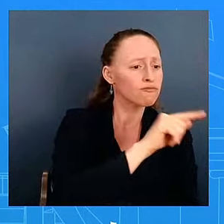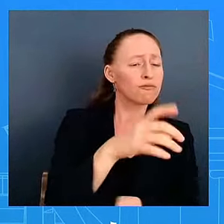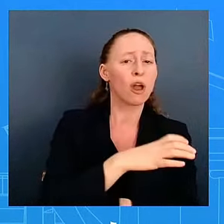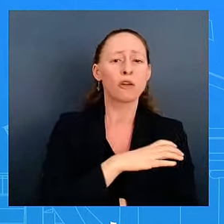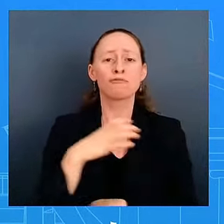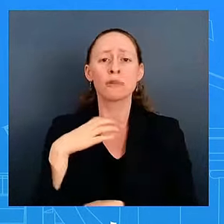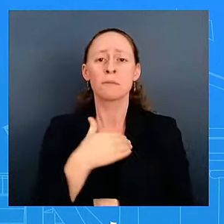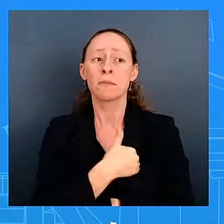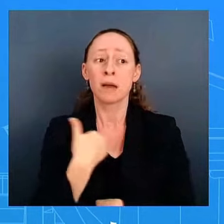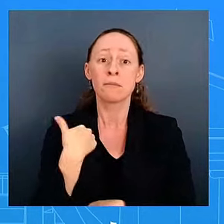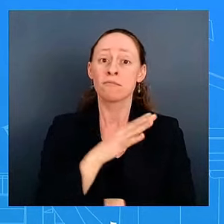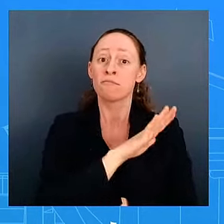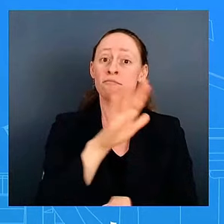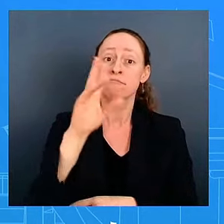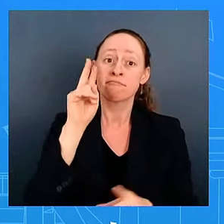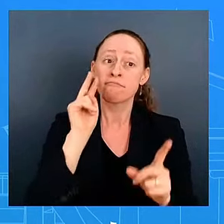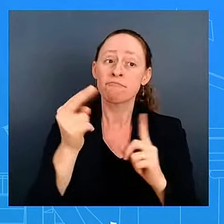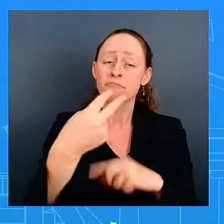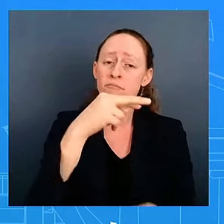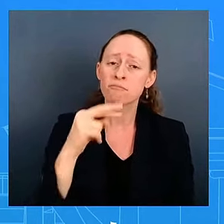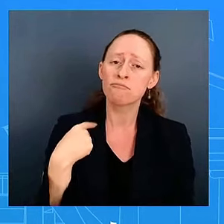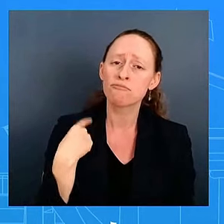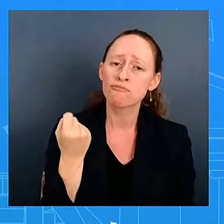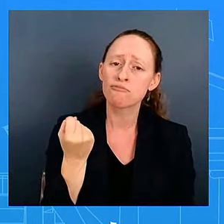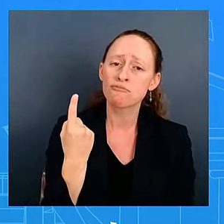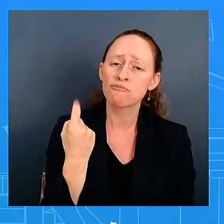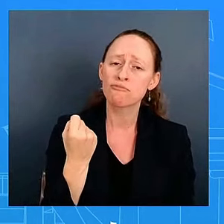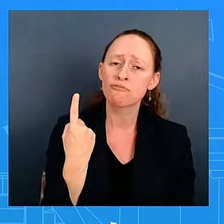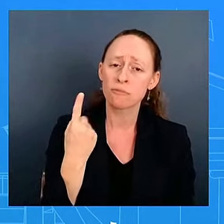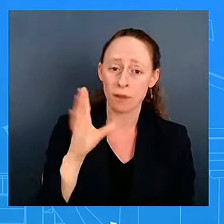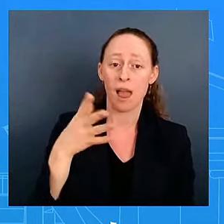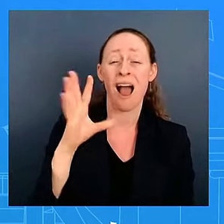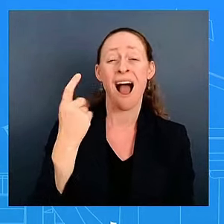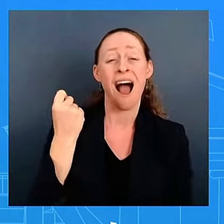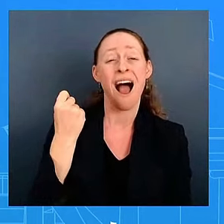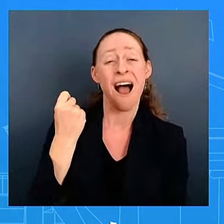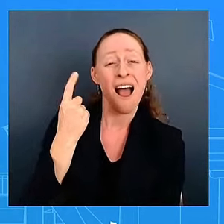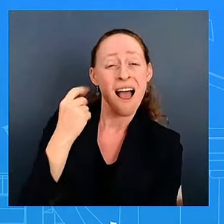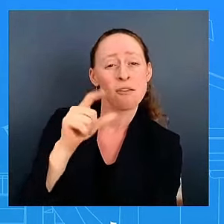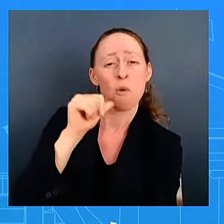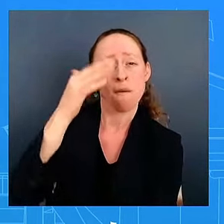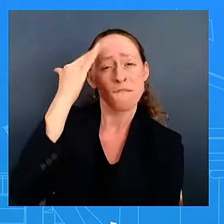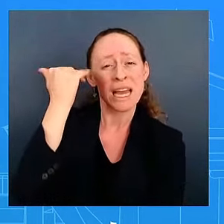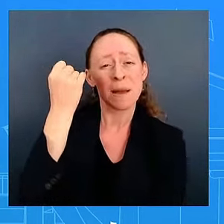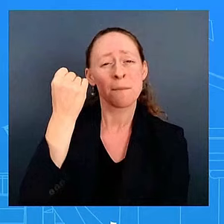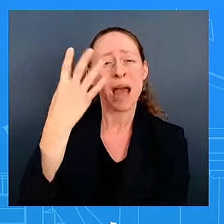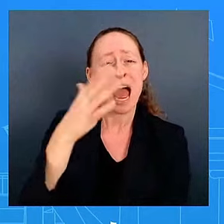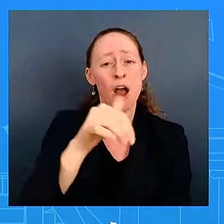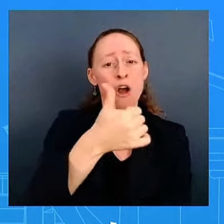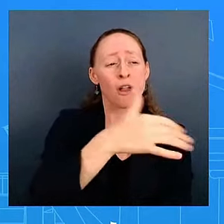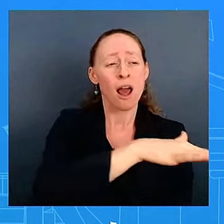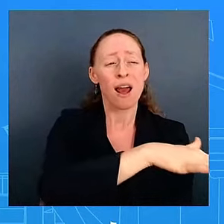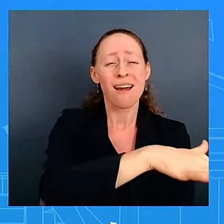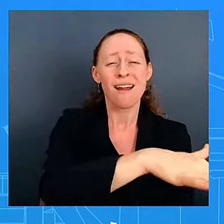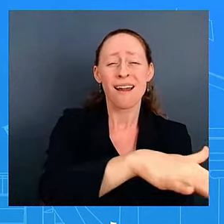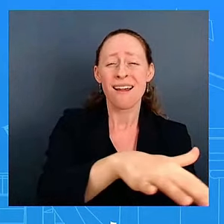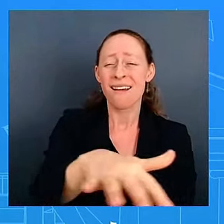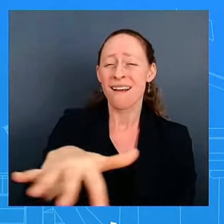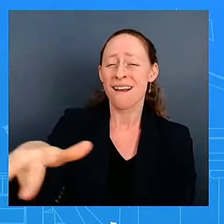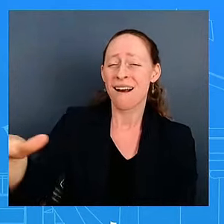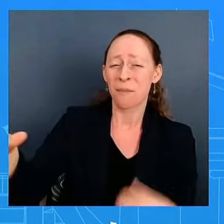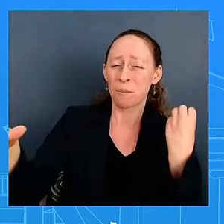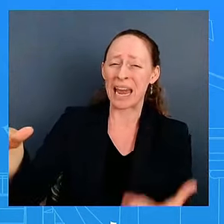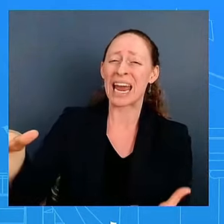list of congressional members who have been very clear and in support of this president, whether it's the